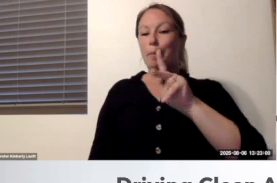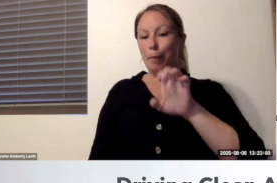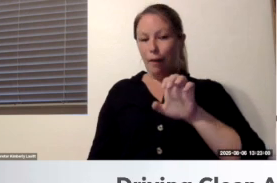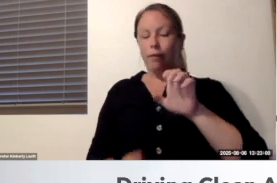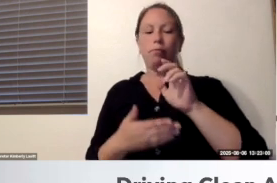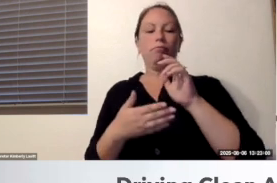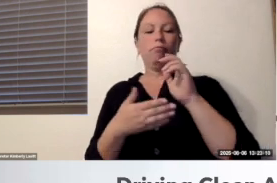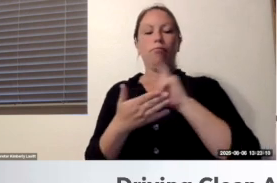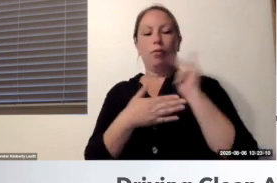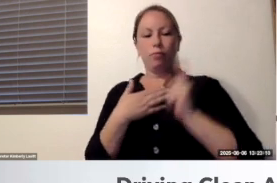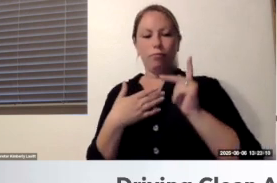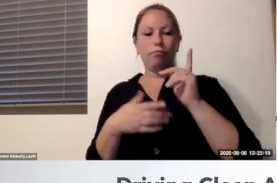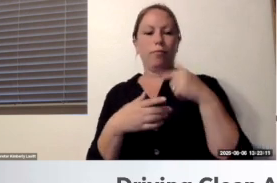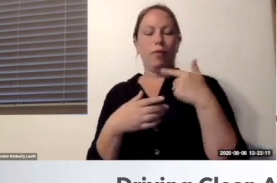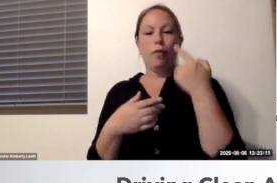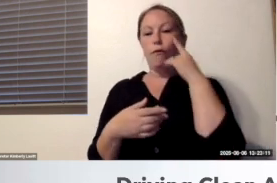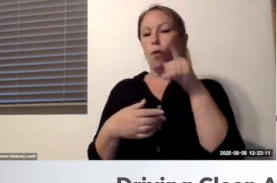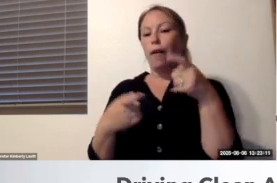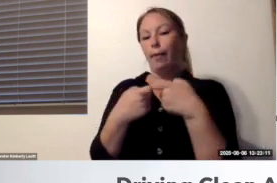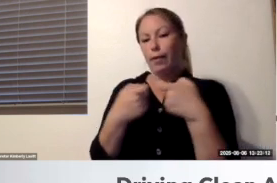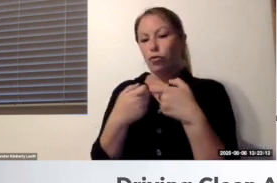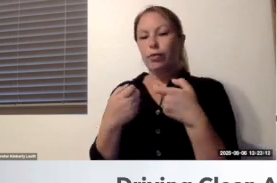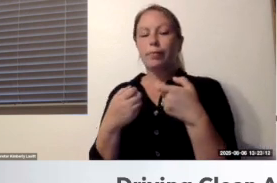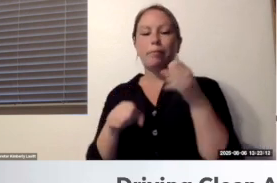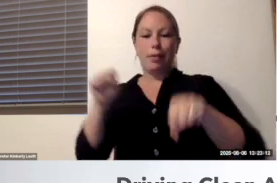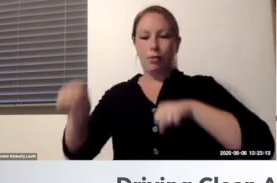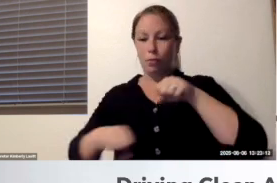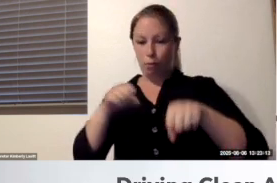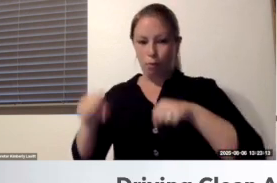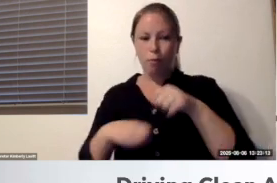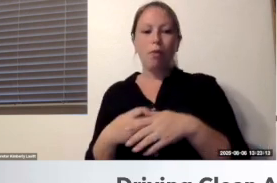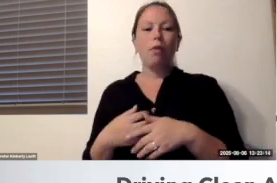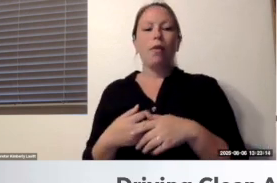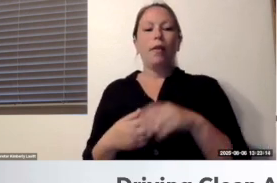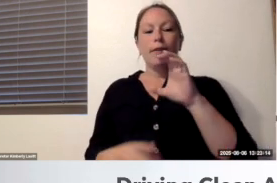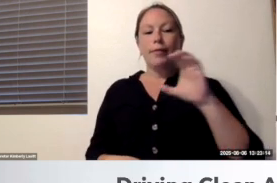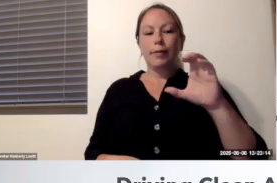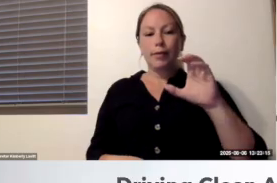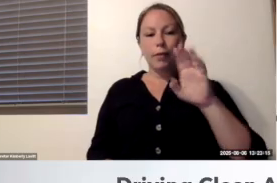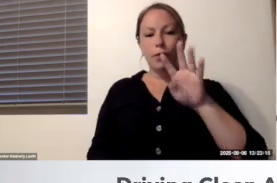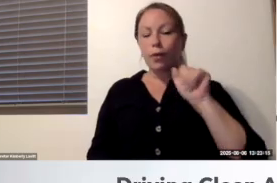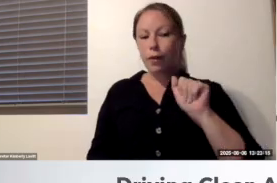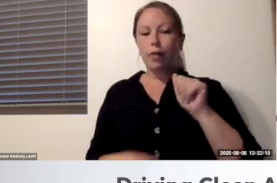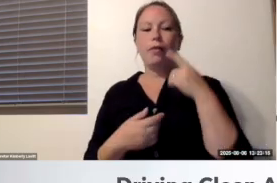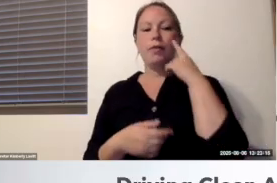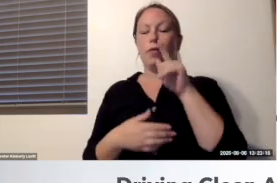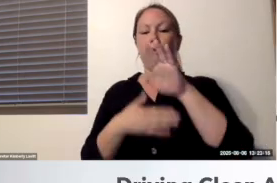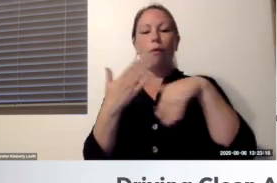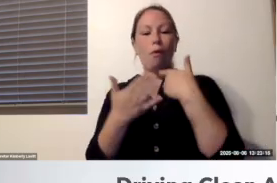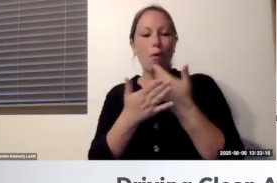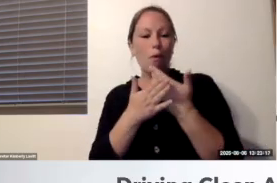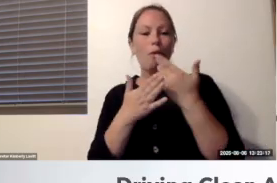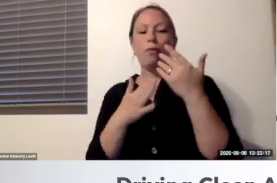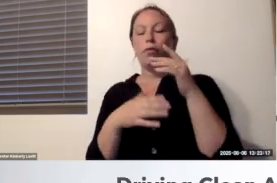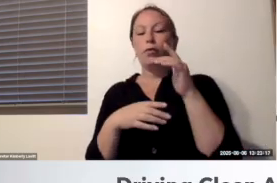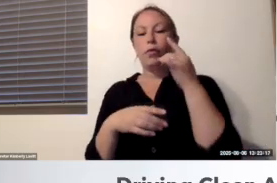payment assistance for the purchase of an electric bicycle. Clean Cars for All is run by the 5 major air districts and provides a scrap